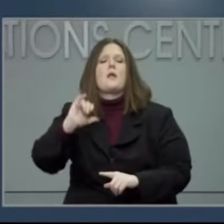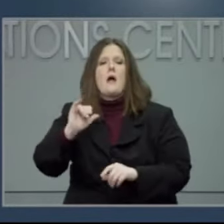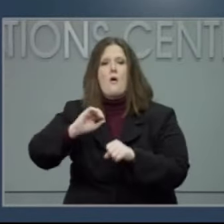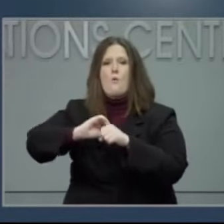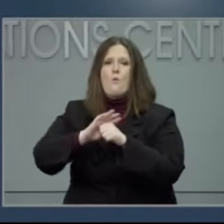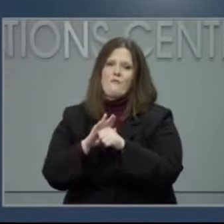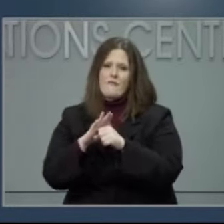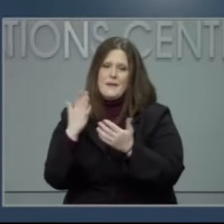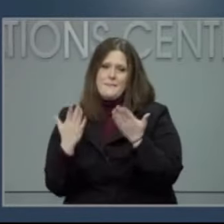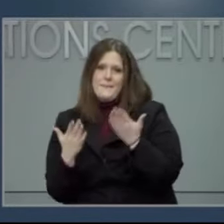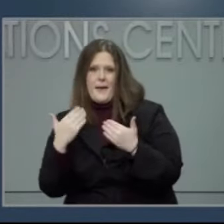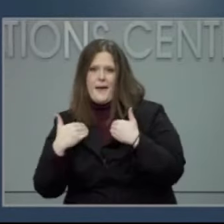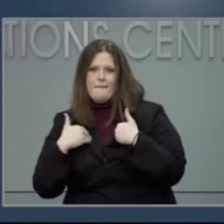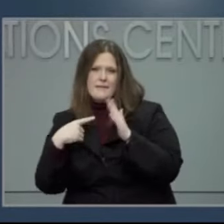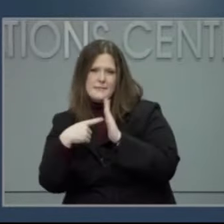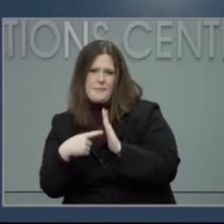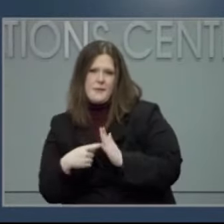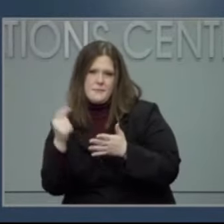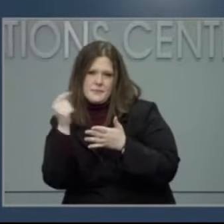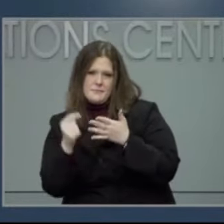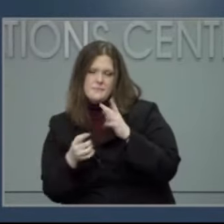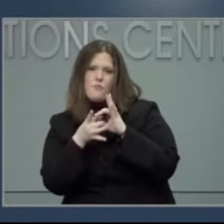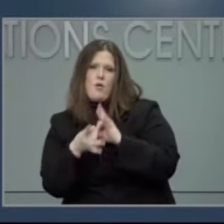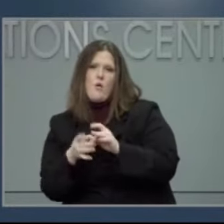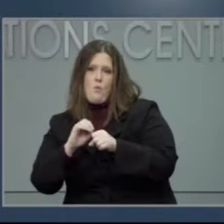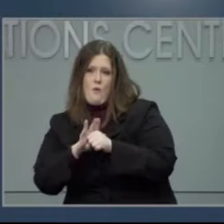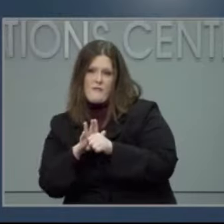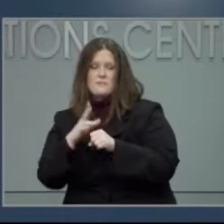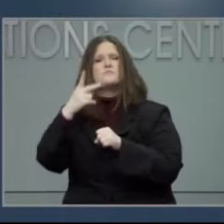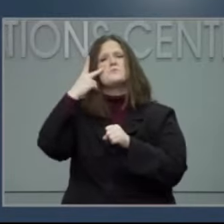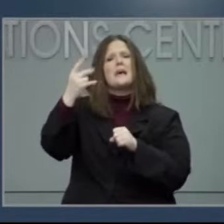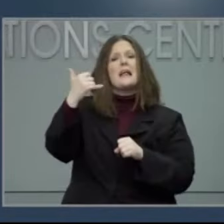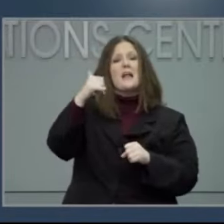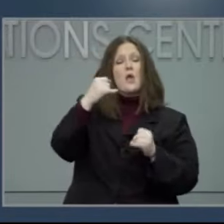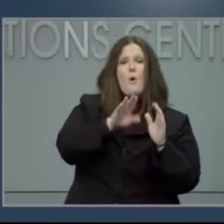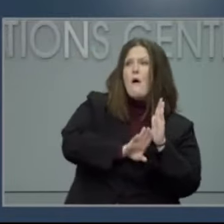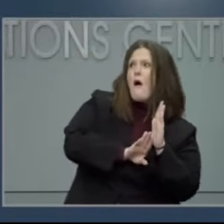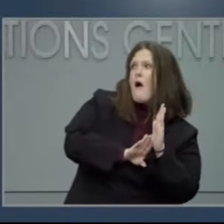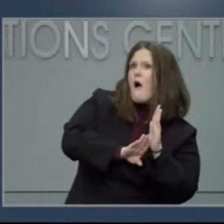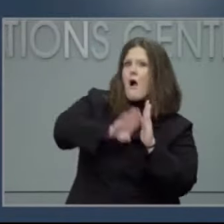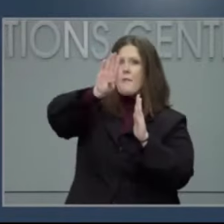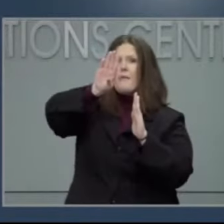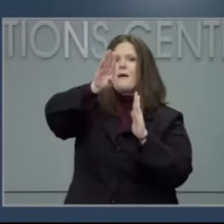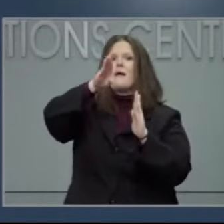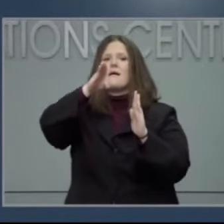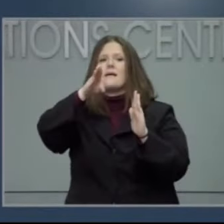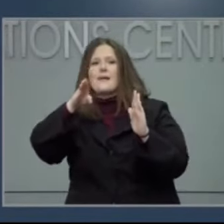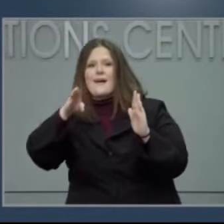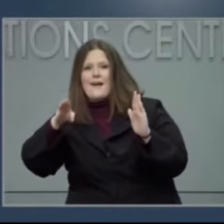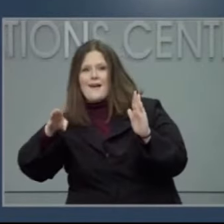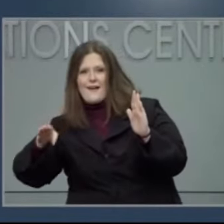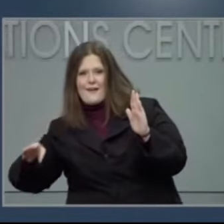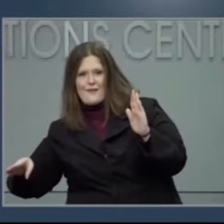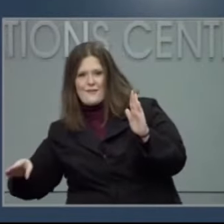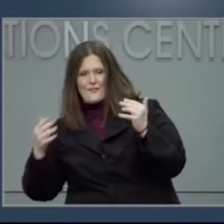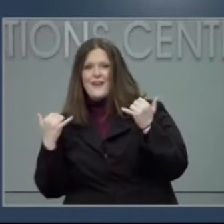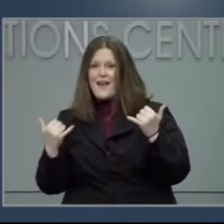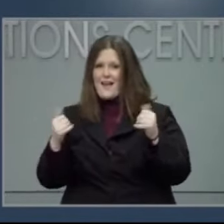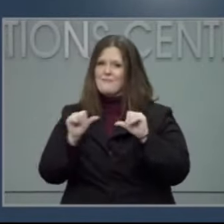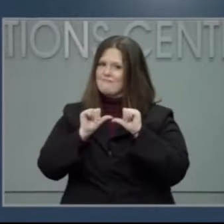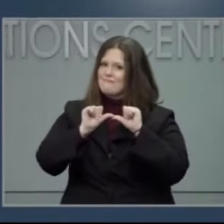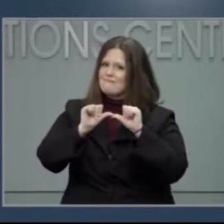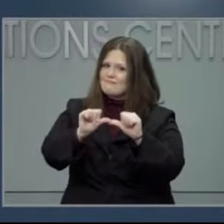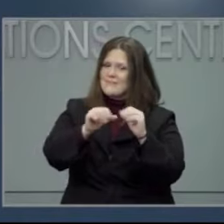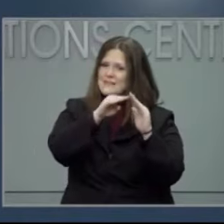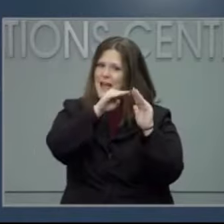our earliest detection mechanism, and you can see when looking at that yellow line, it continues to trend downward. Next, we look